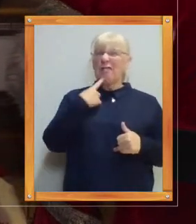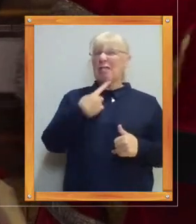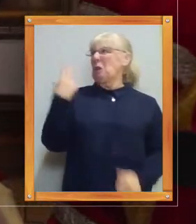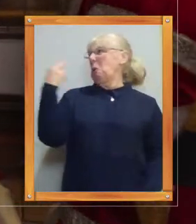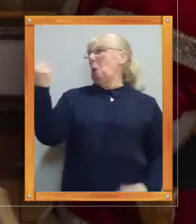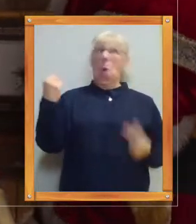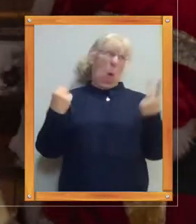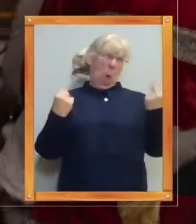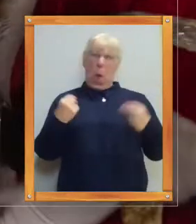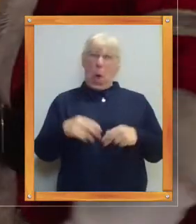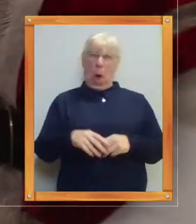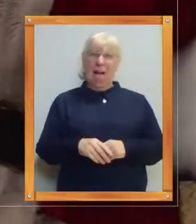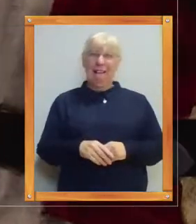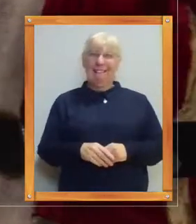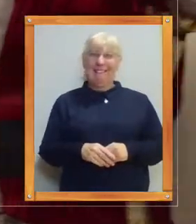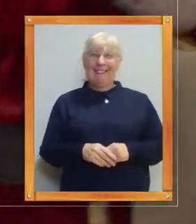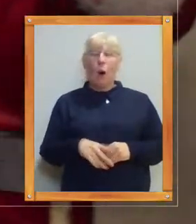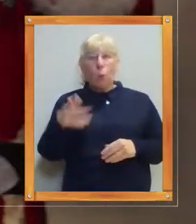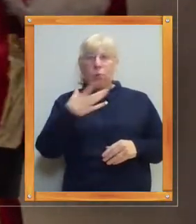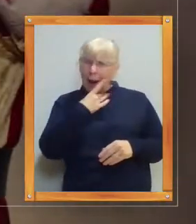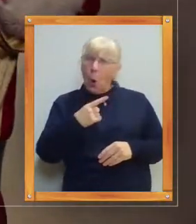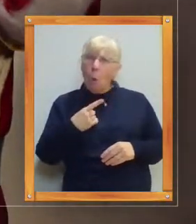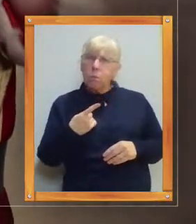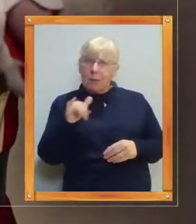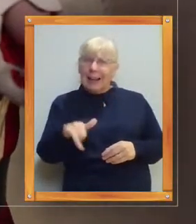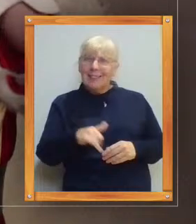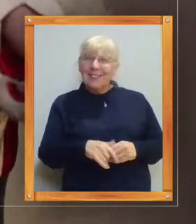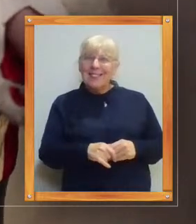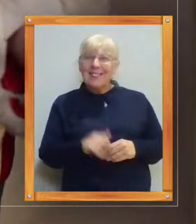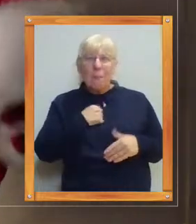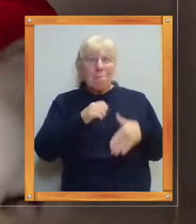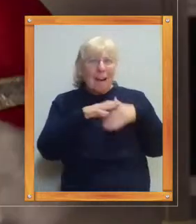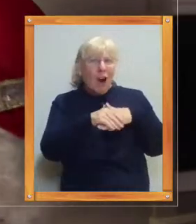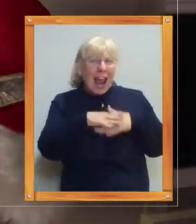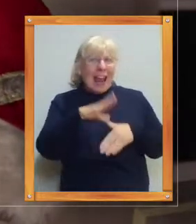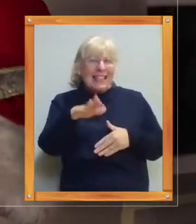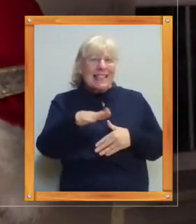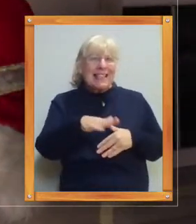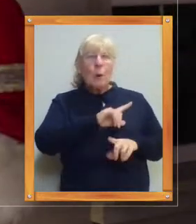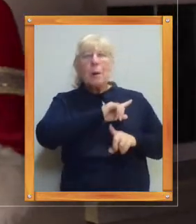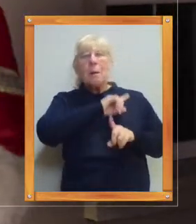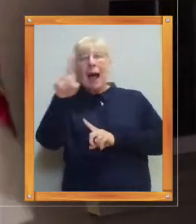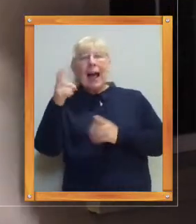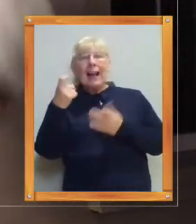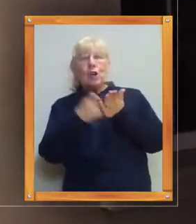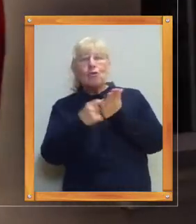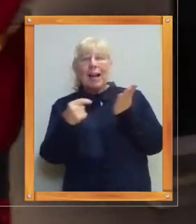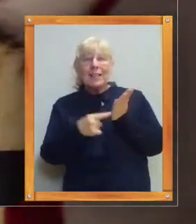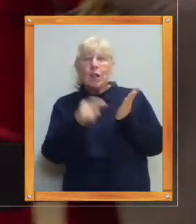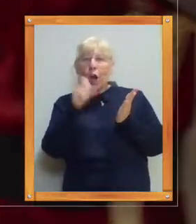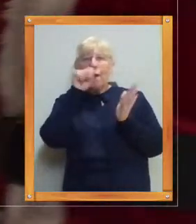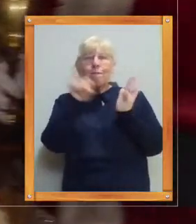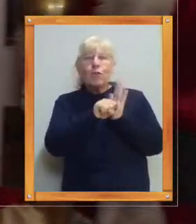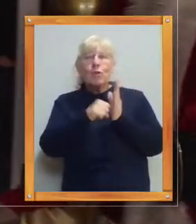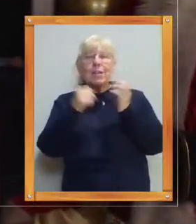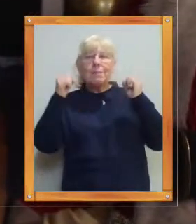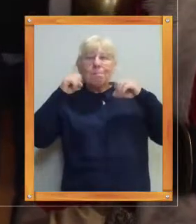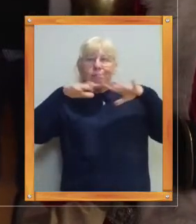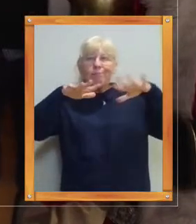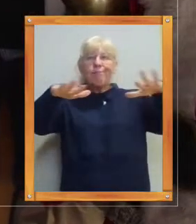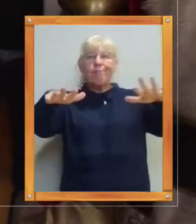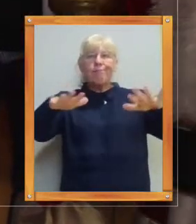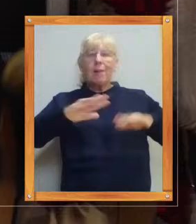I hope so, my friends. We're going back down to Randalstown for tonight's Christmas light switch on. So a big wave to everyone watching